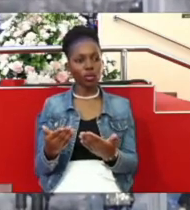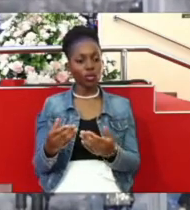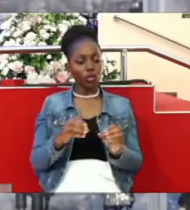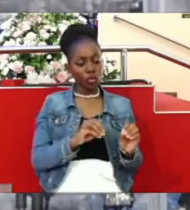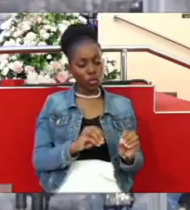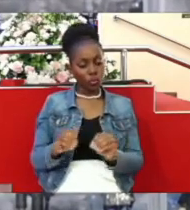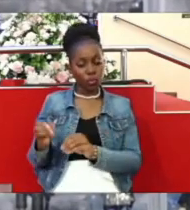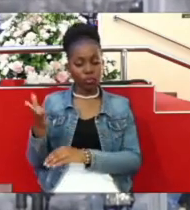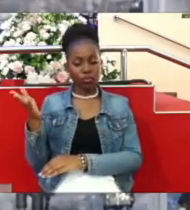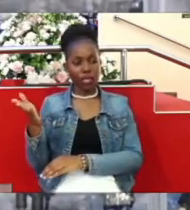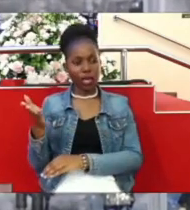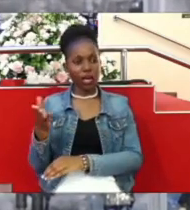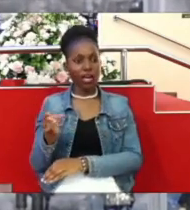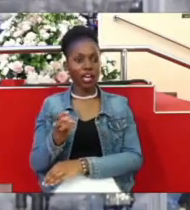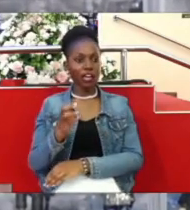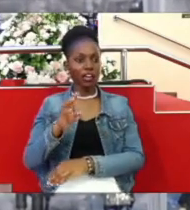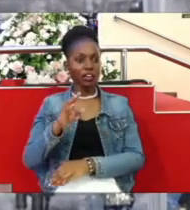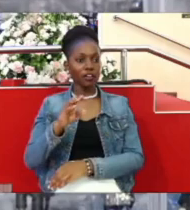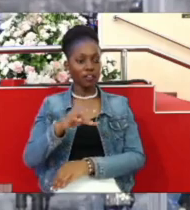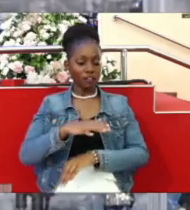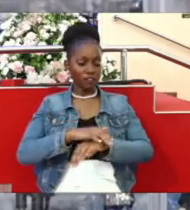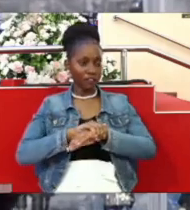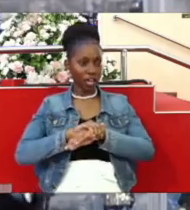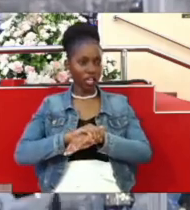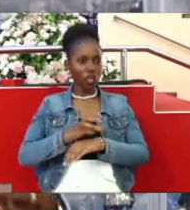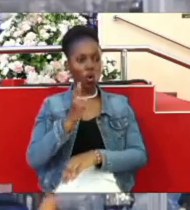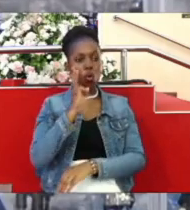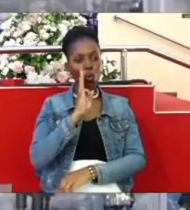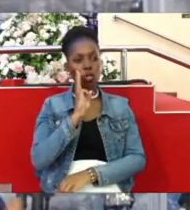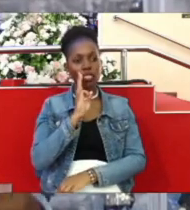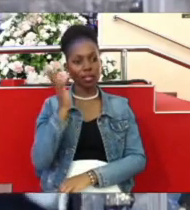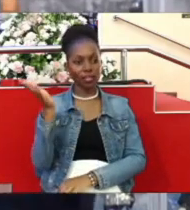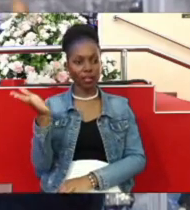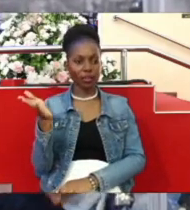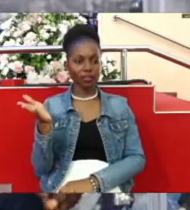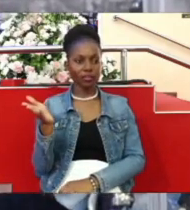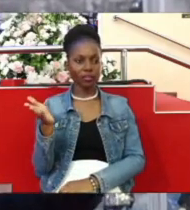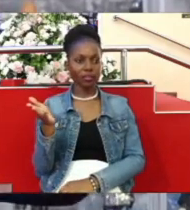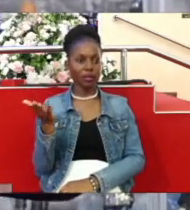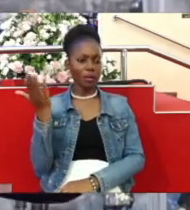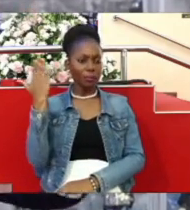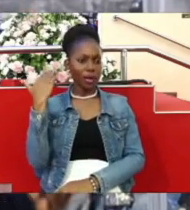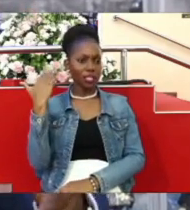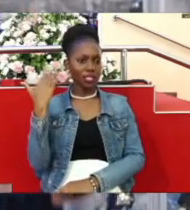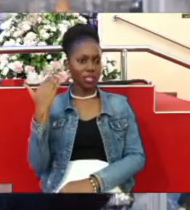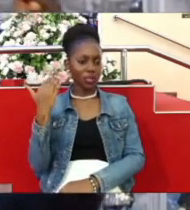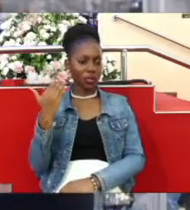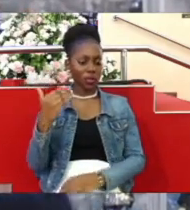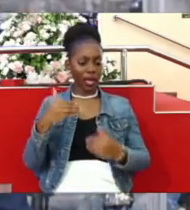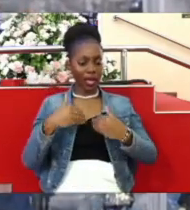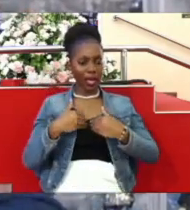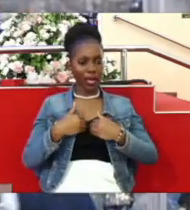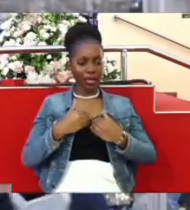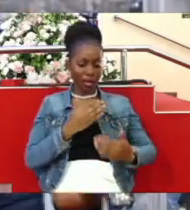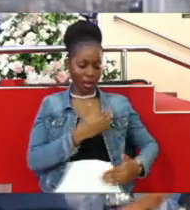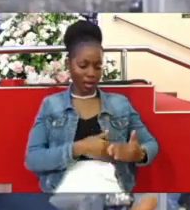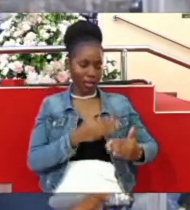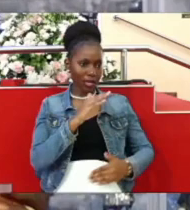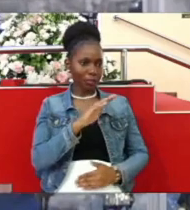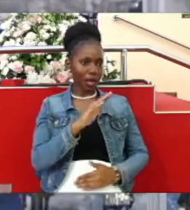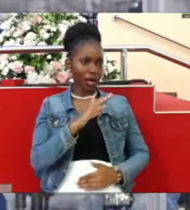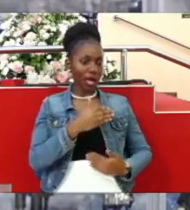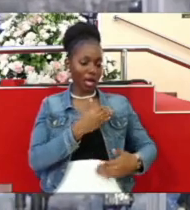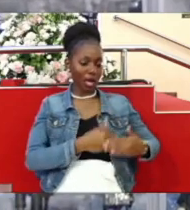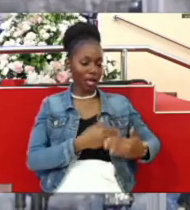na unapata water. Where I come from, there is a neighbor. We had actually a neighbor and there was a spring that was bordering our farm and their